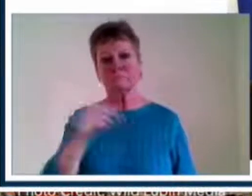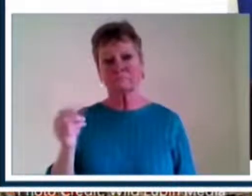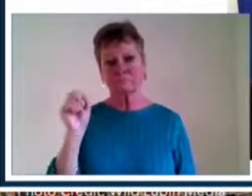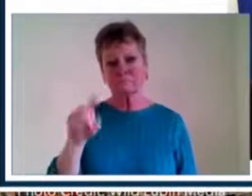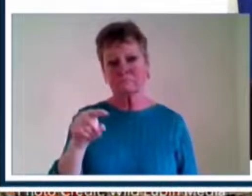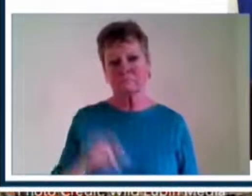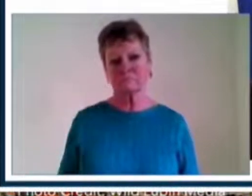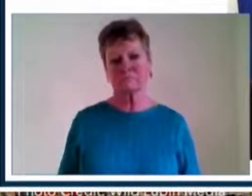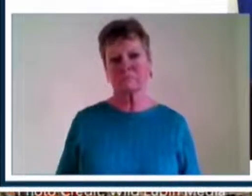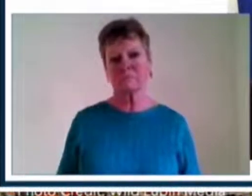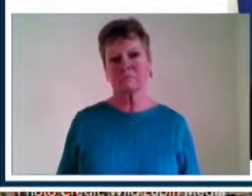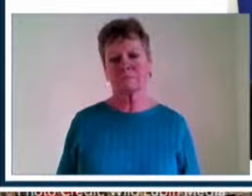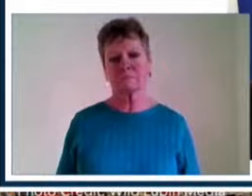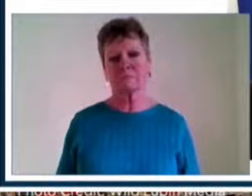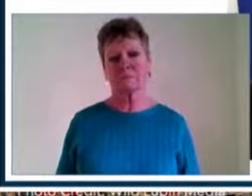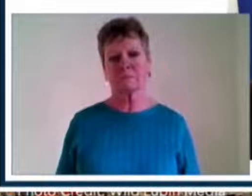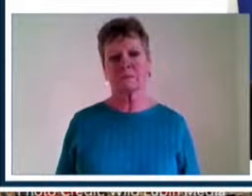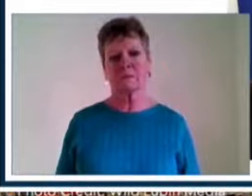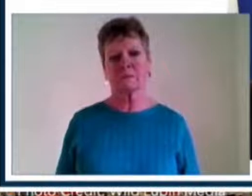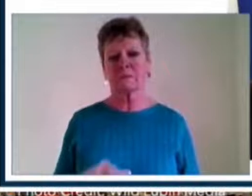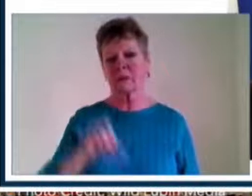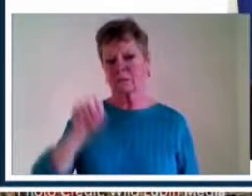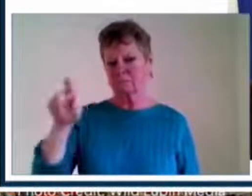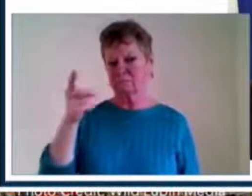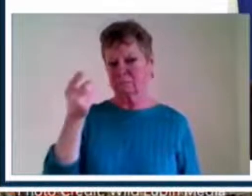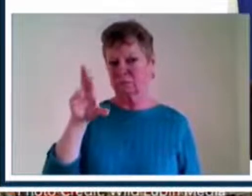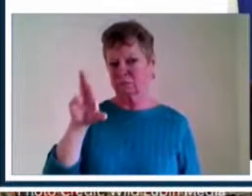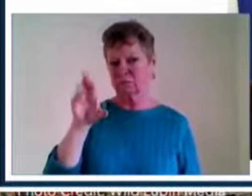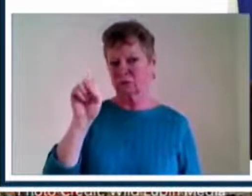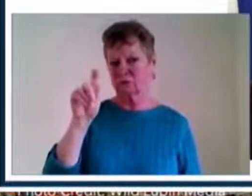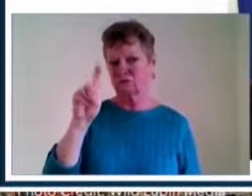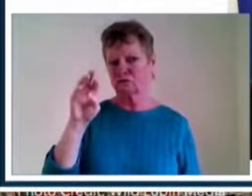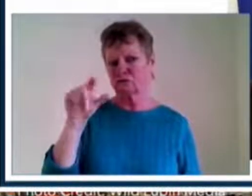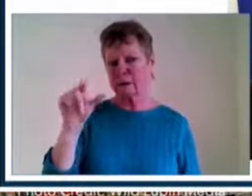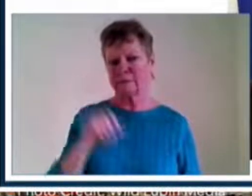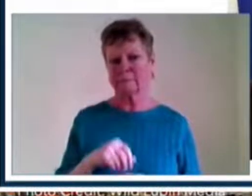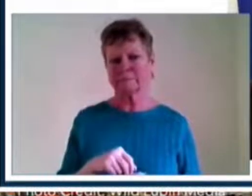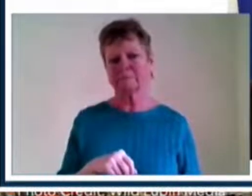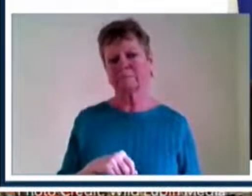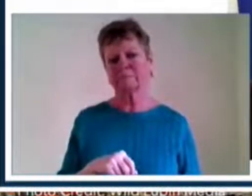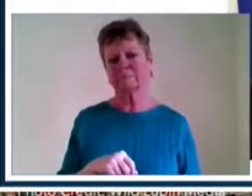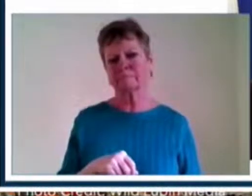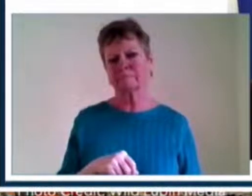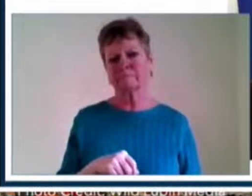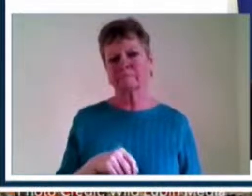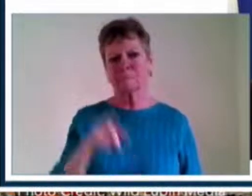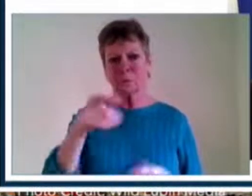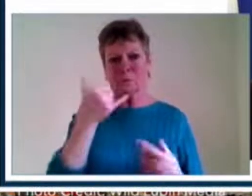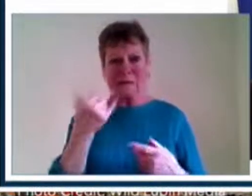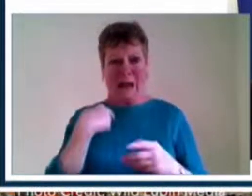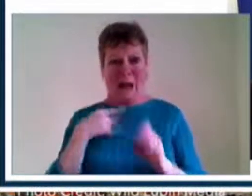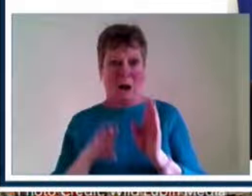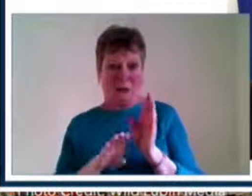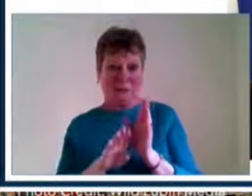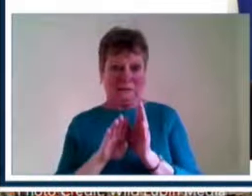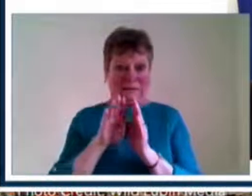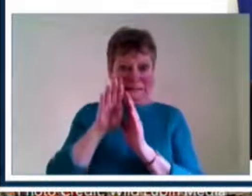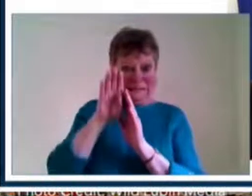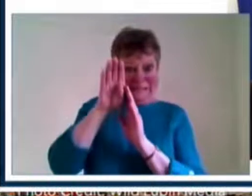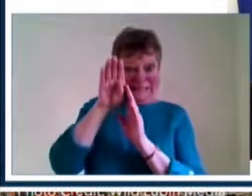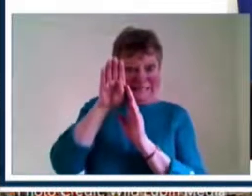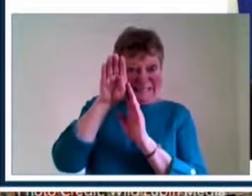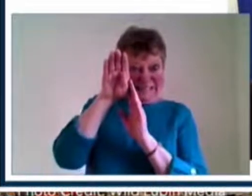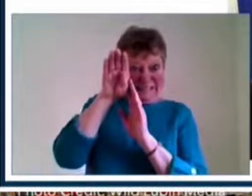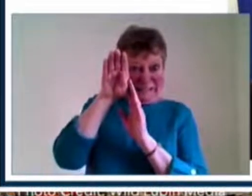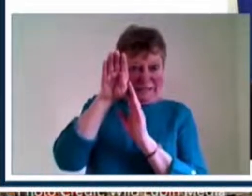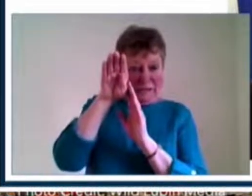I do. Again, to Dr. Strang, based on the modeling, because you said we're at the peak, is there any way to estimate